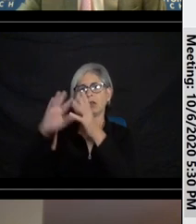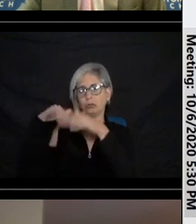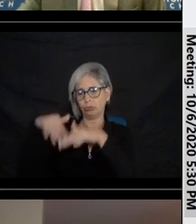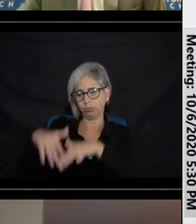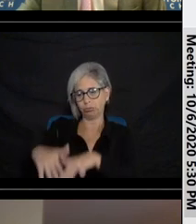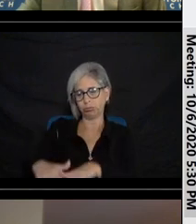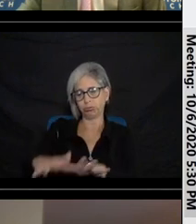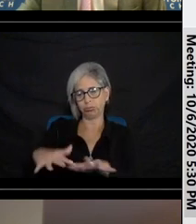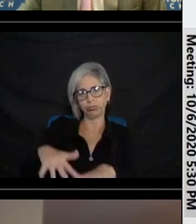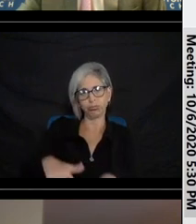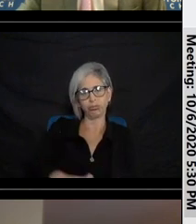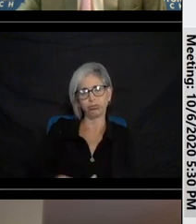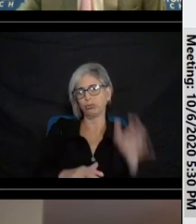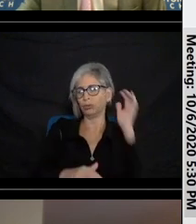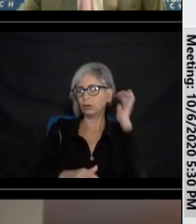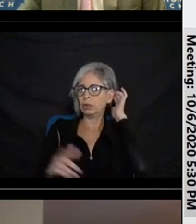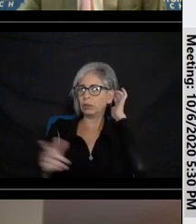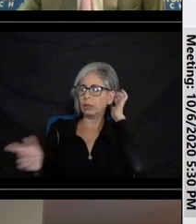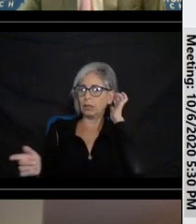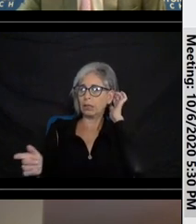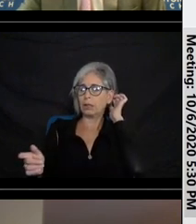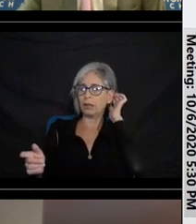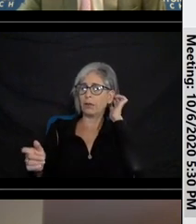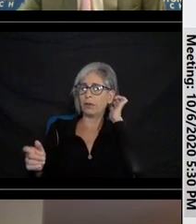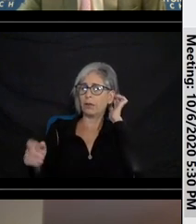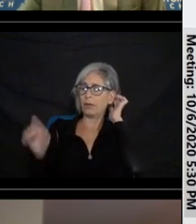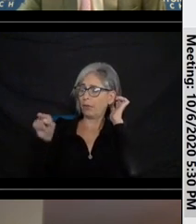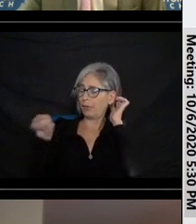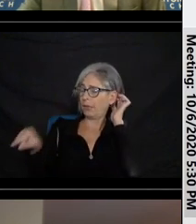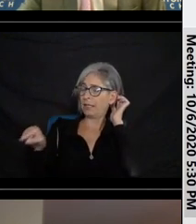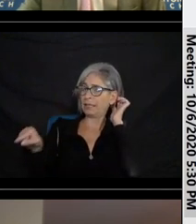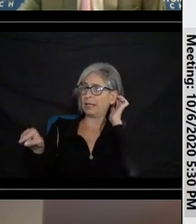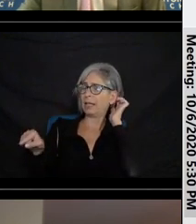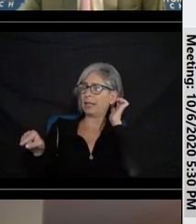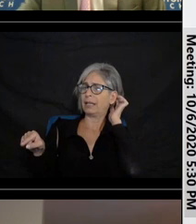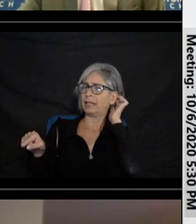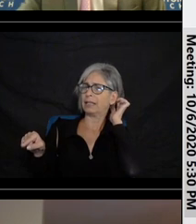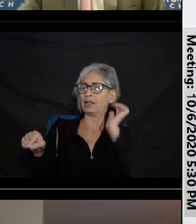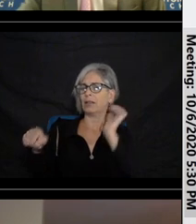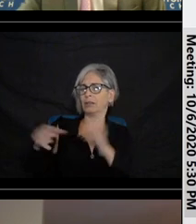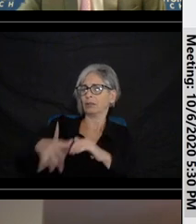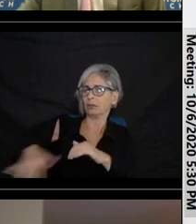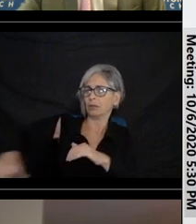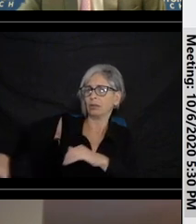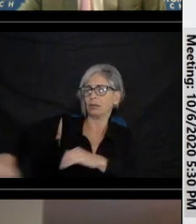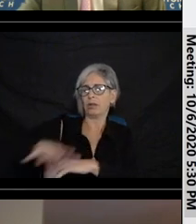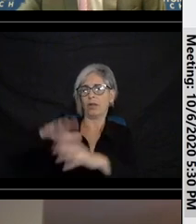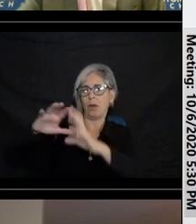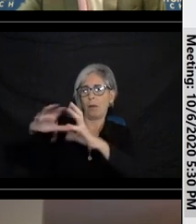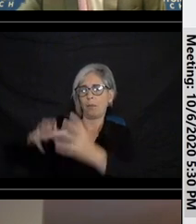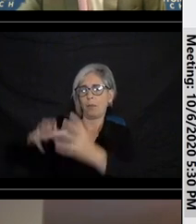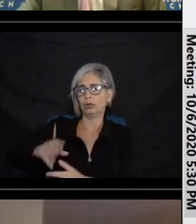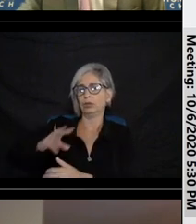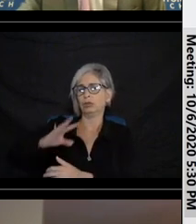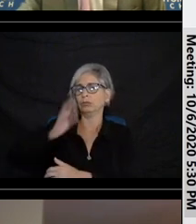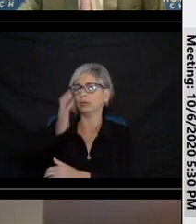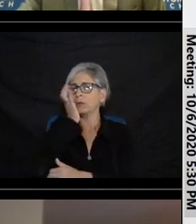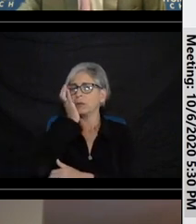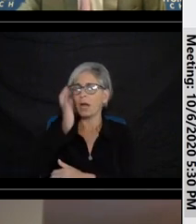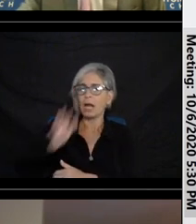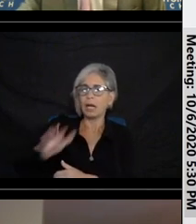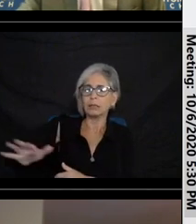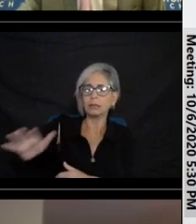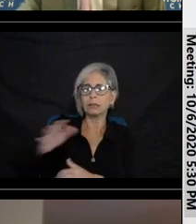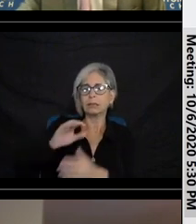storm drainage, the percolation of the site, your landscaping, the photometrics, stated in the